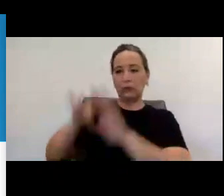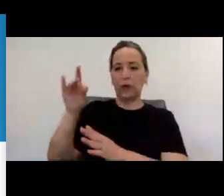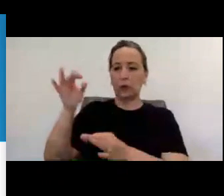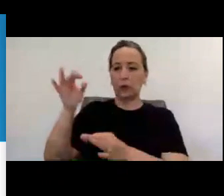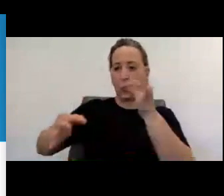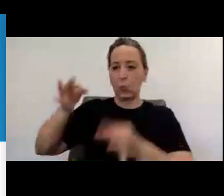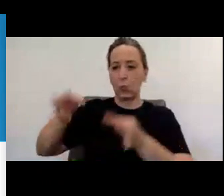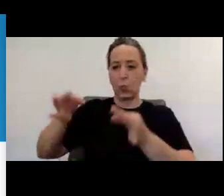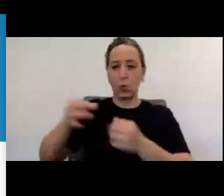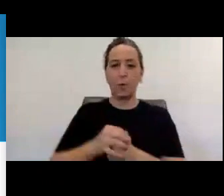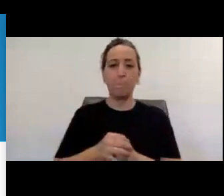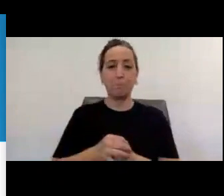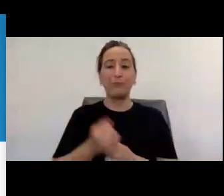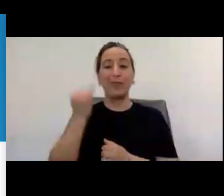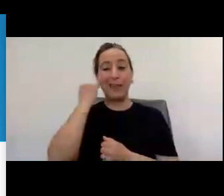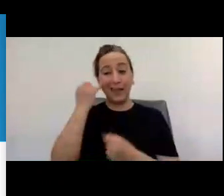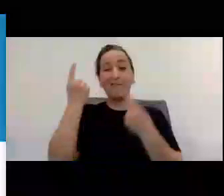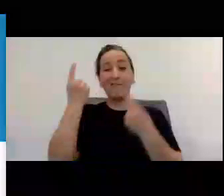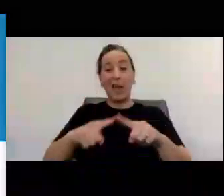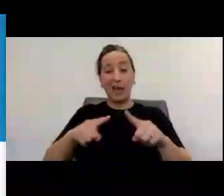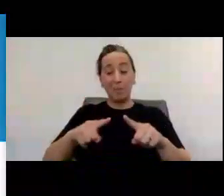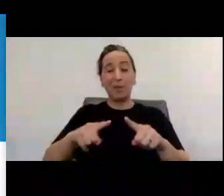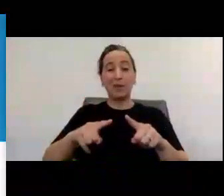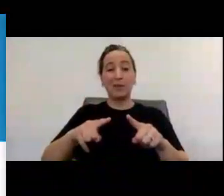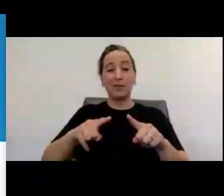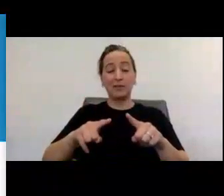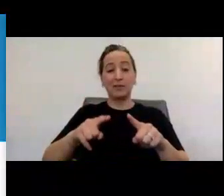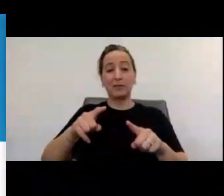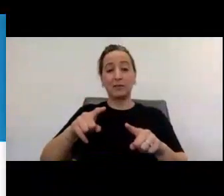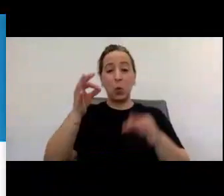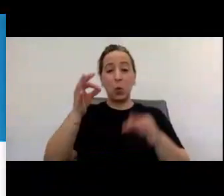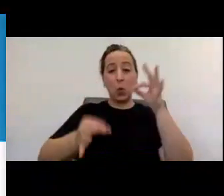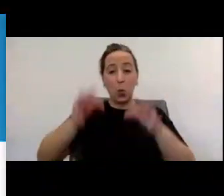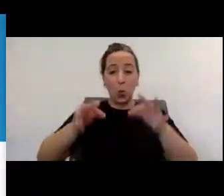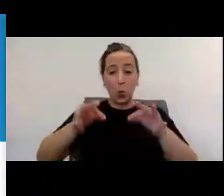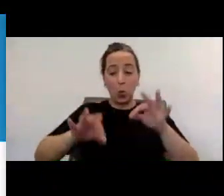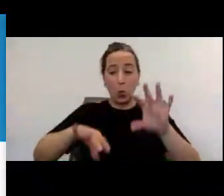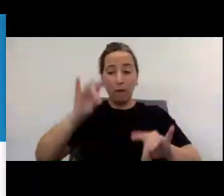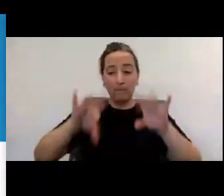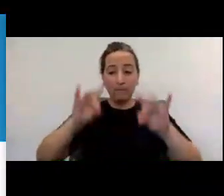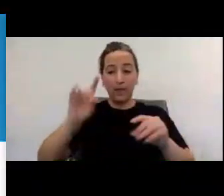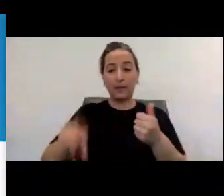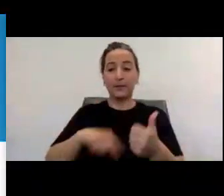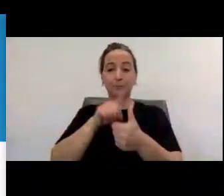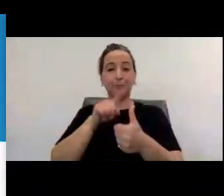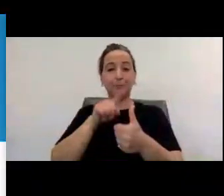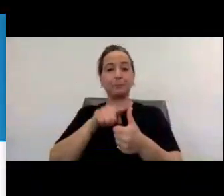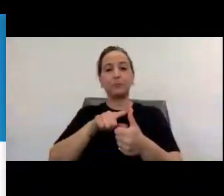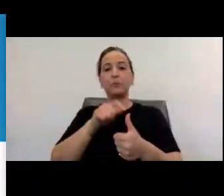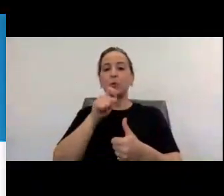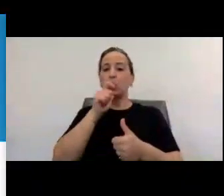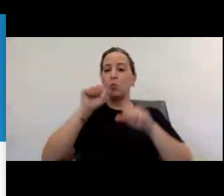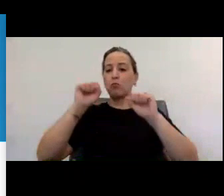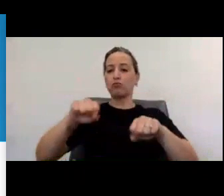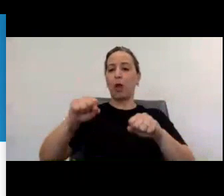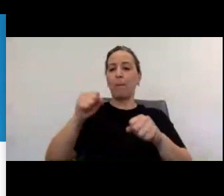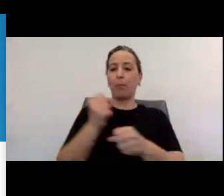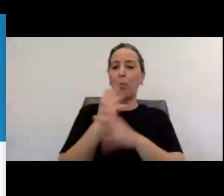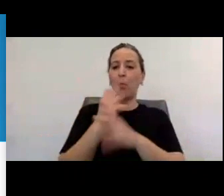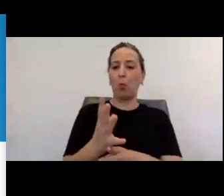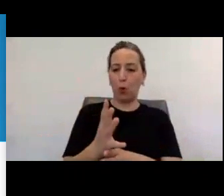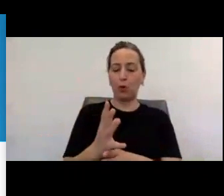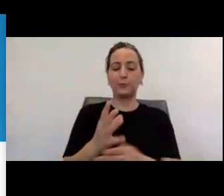If the case does proceed to a finding, there's two possible outcomes. So the first one is probable cause, which means that there was enough evidence